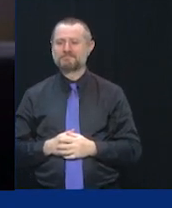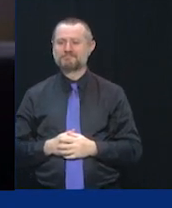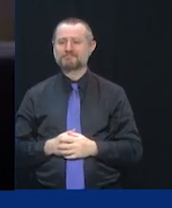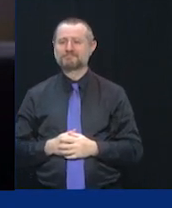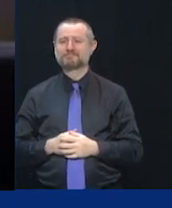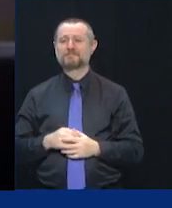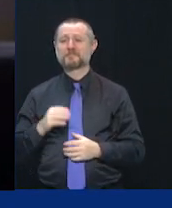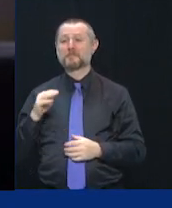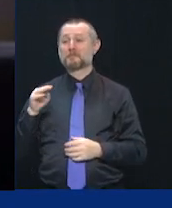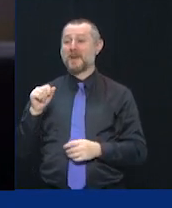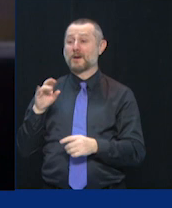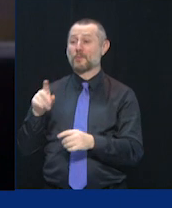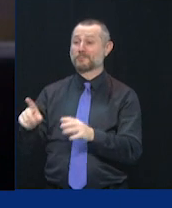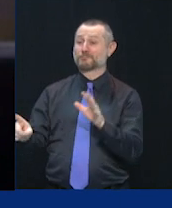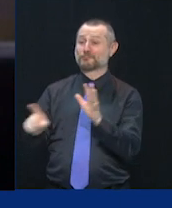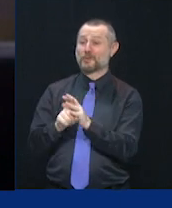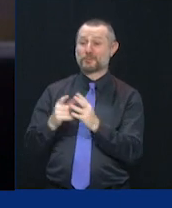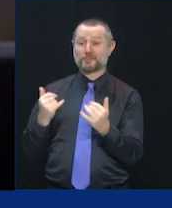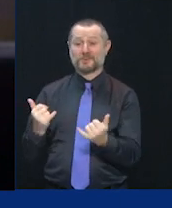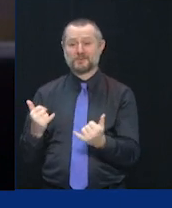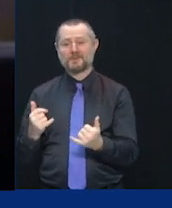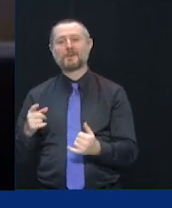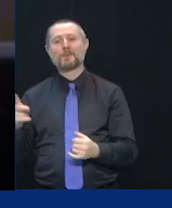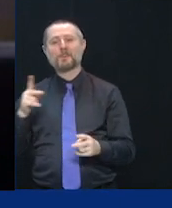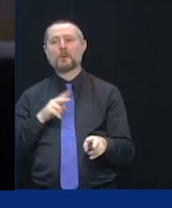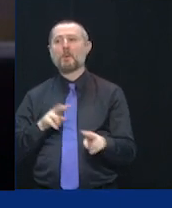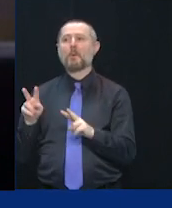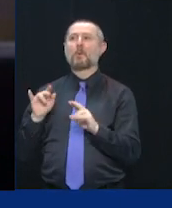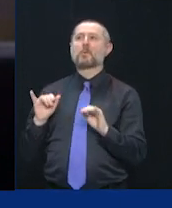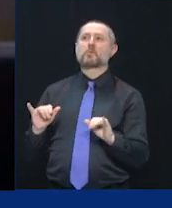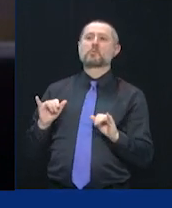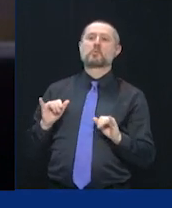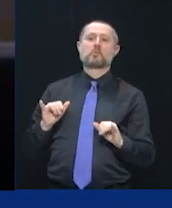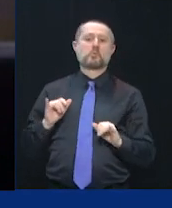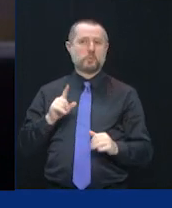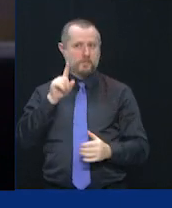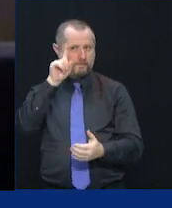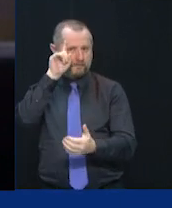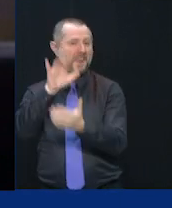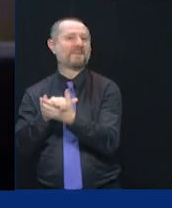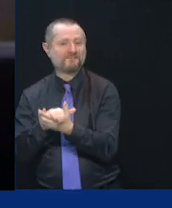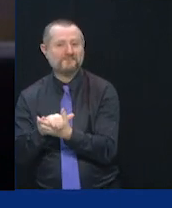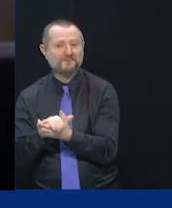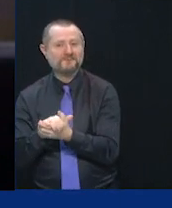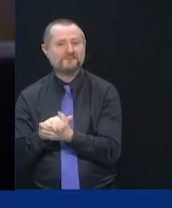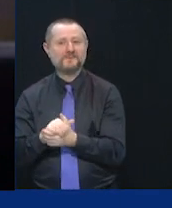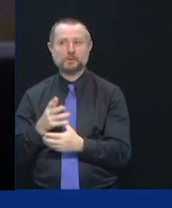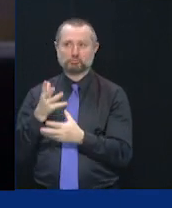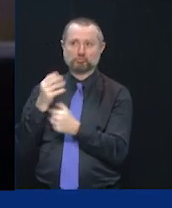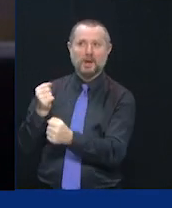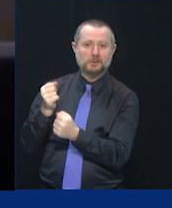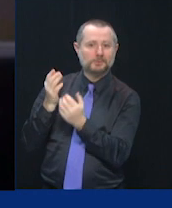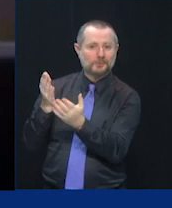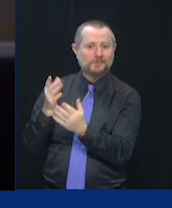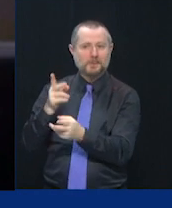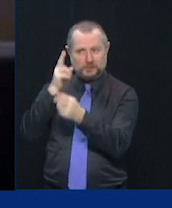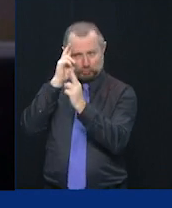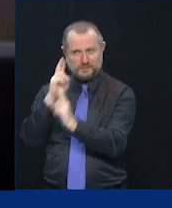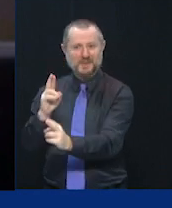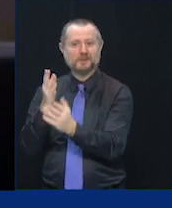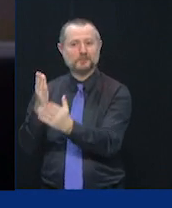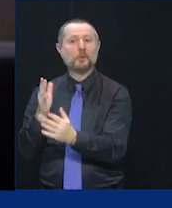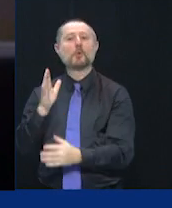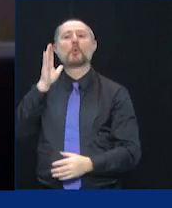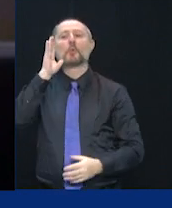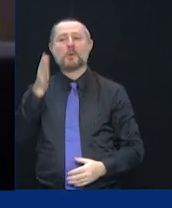today is going to bring that message home to many, many people because they do trust you and they do respect you. So